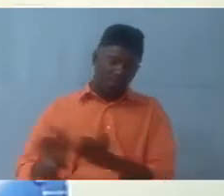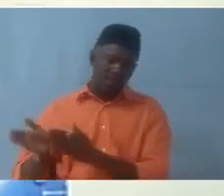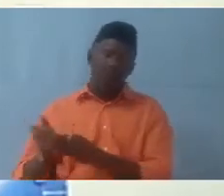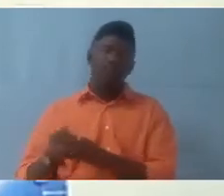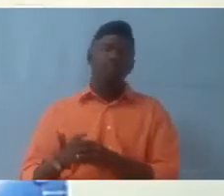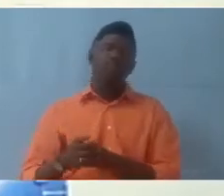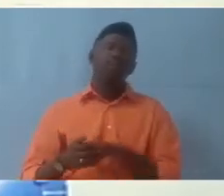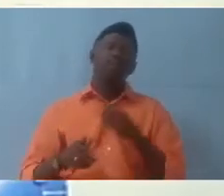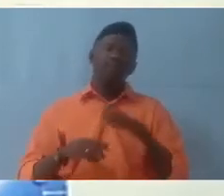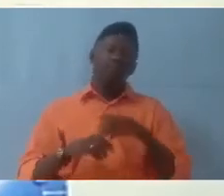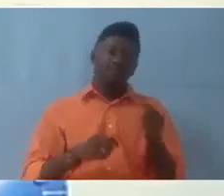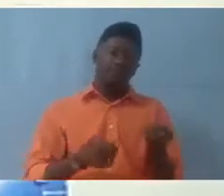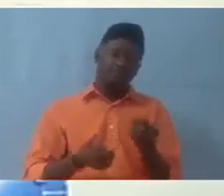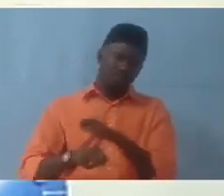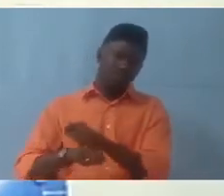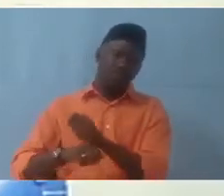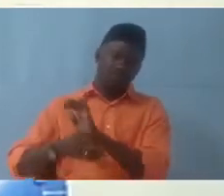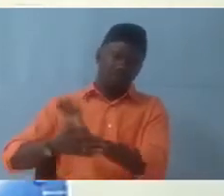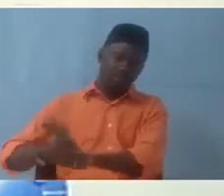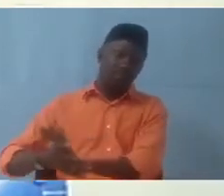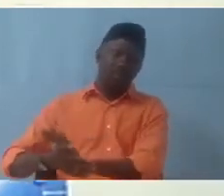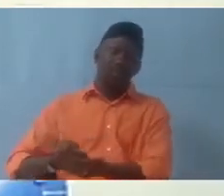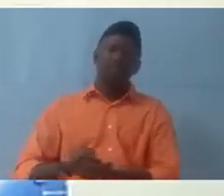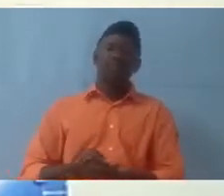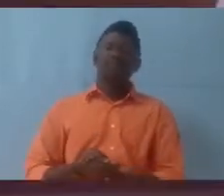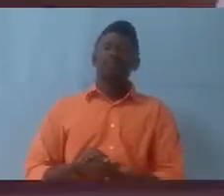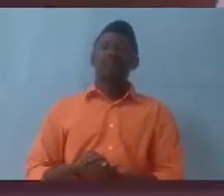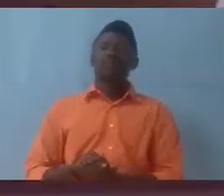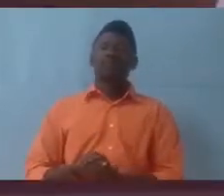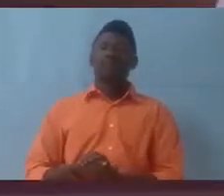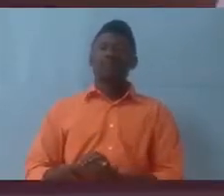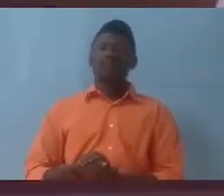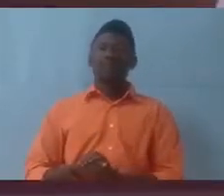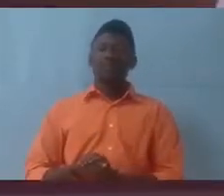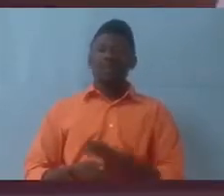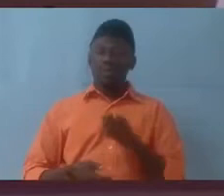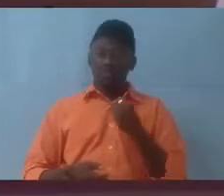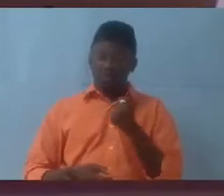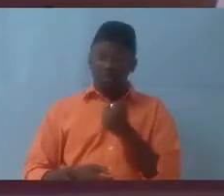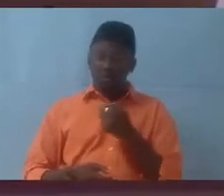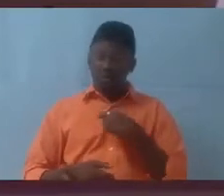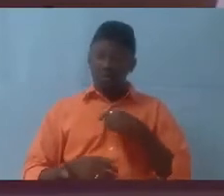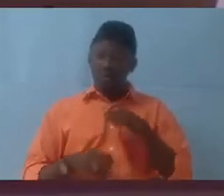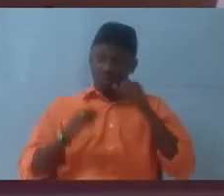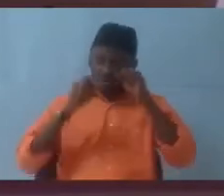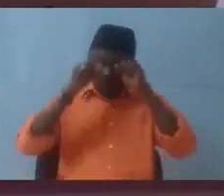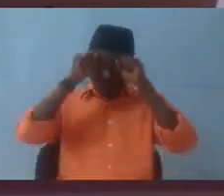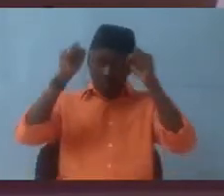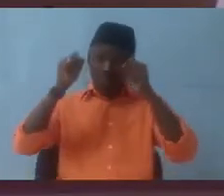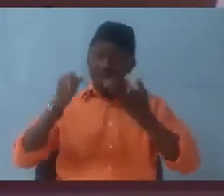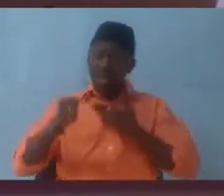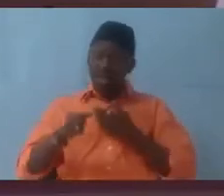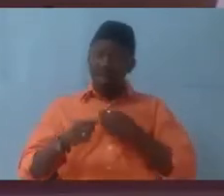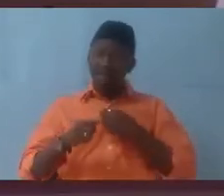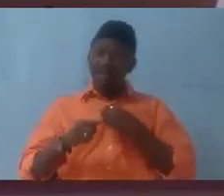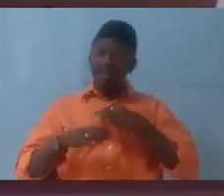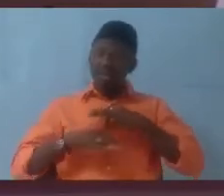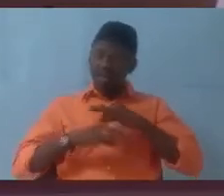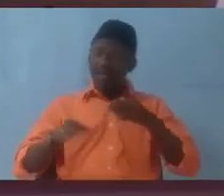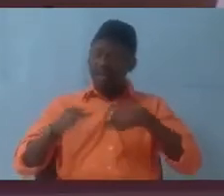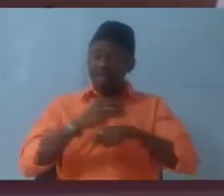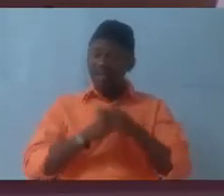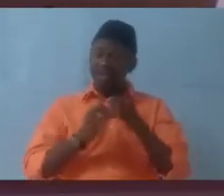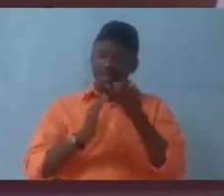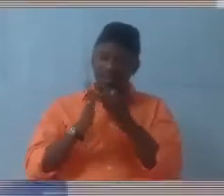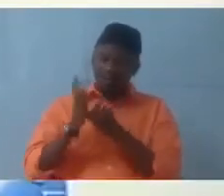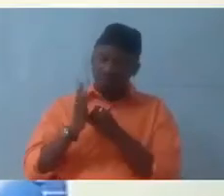detained. Ñu dal di ko tek ben place. So Mr. Gomez, yes, is it because the state had an interest in the matter that was being handled by the said